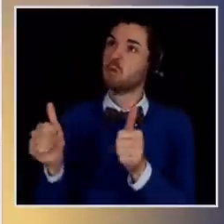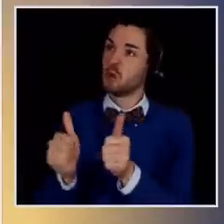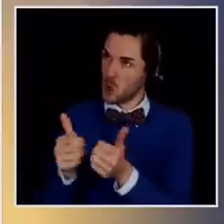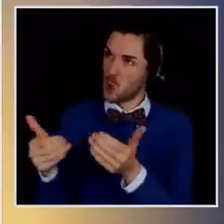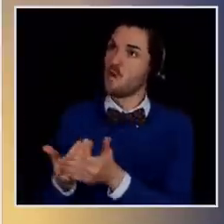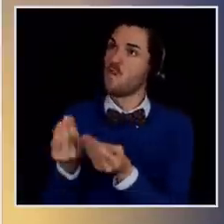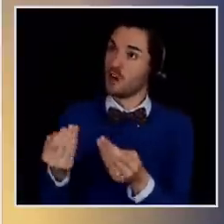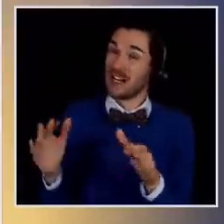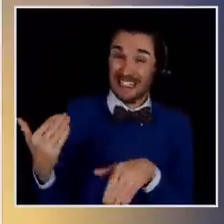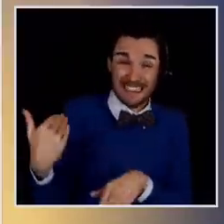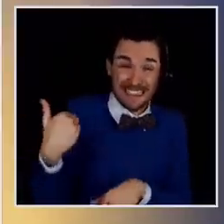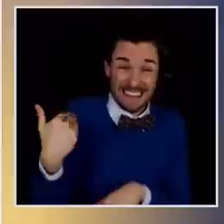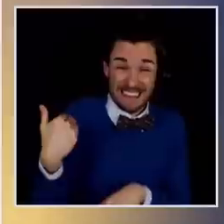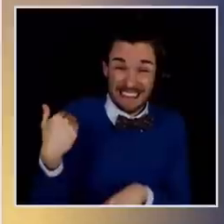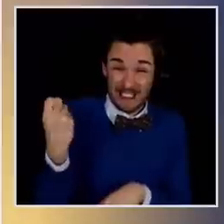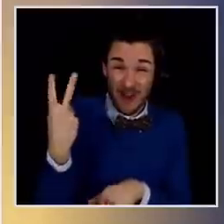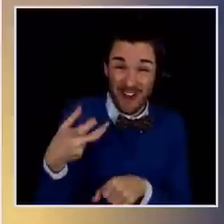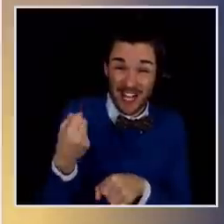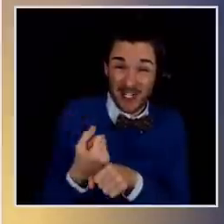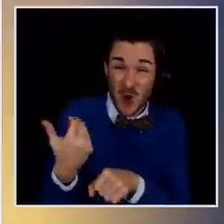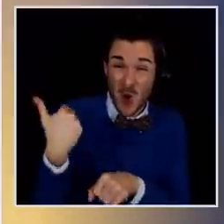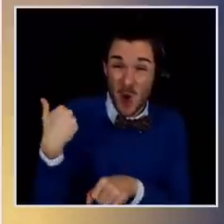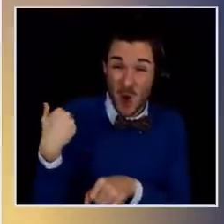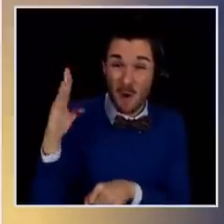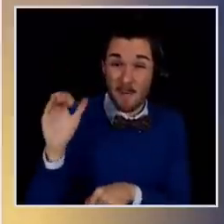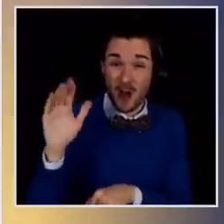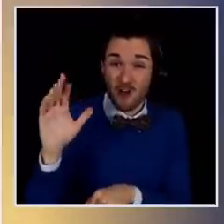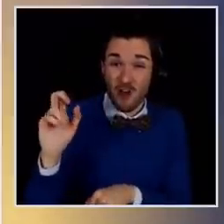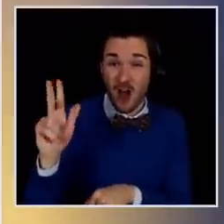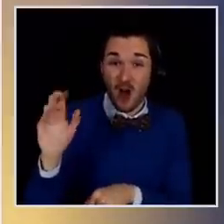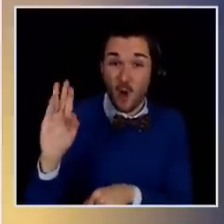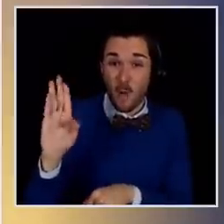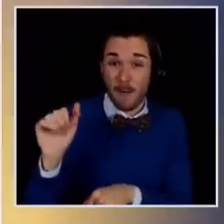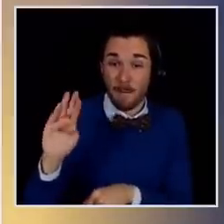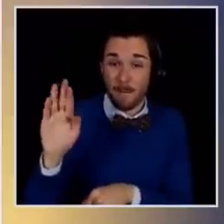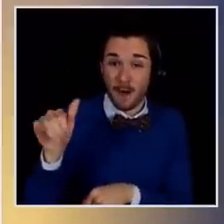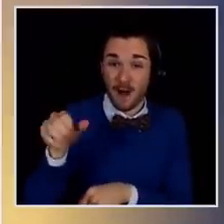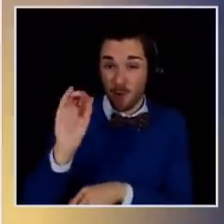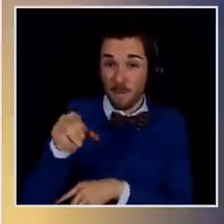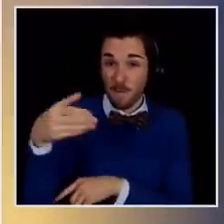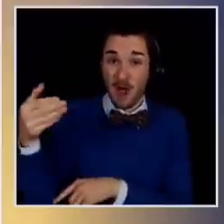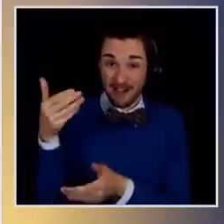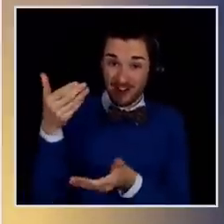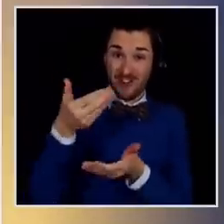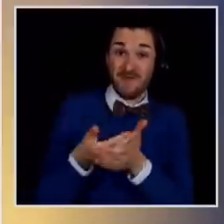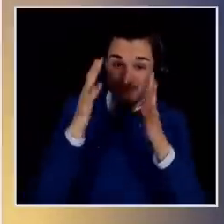ago, when Barack Obama made history, he told us, yes, we can.